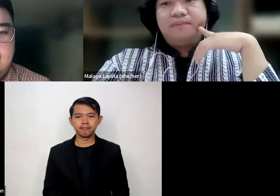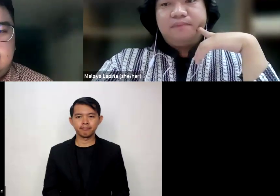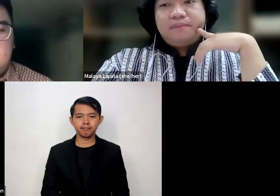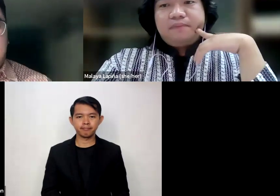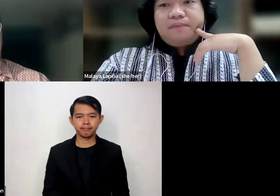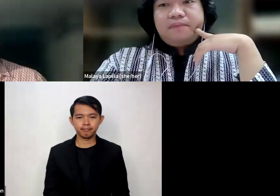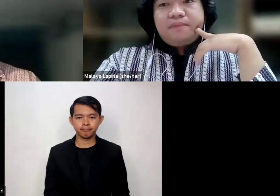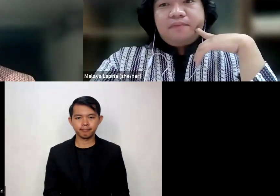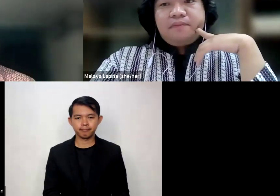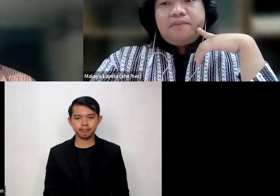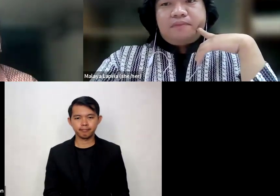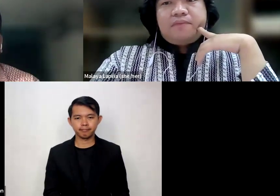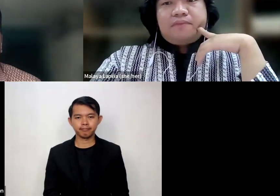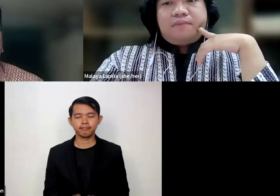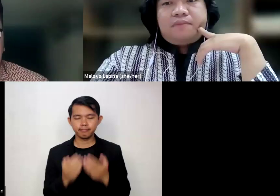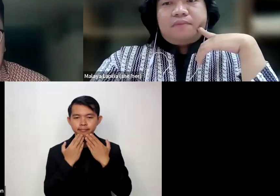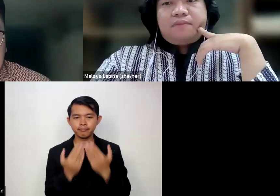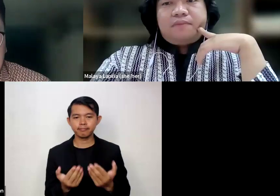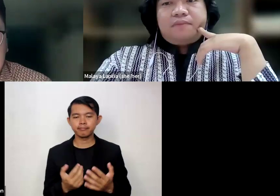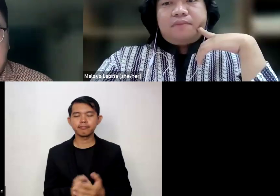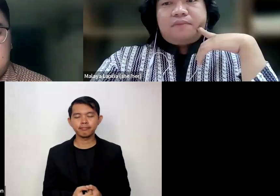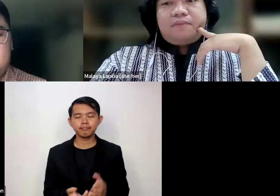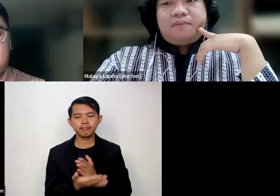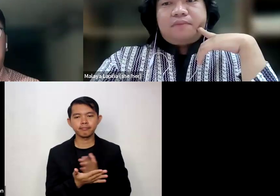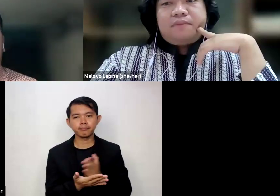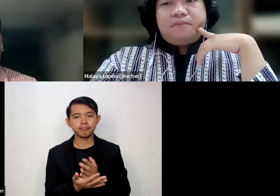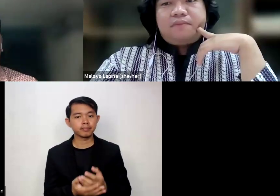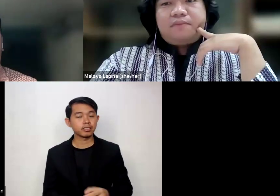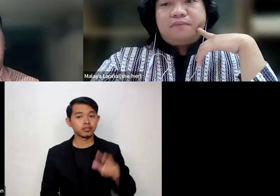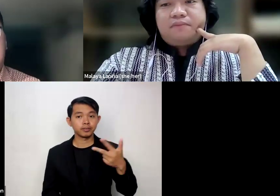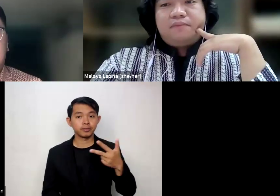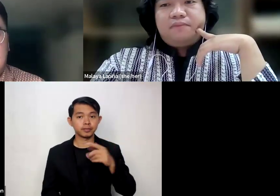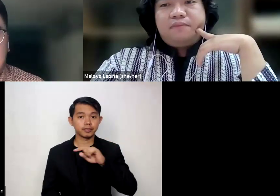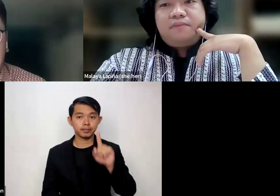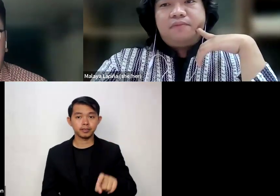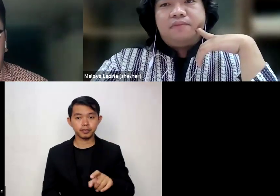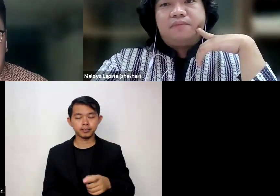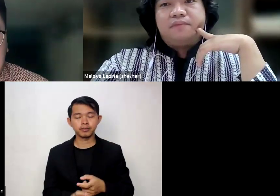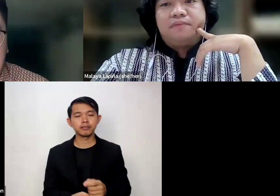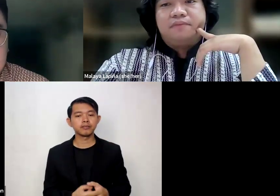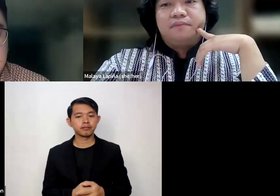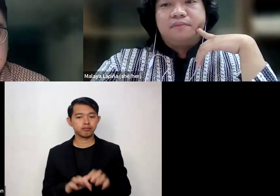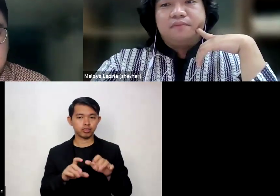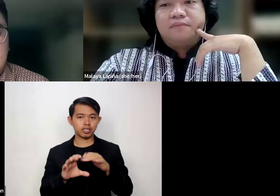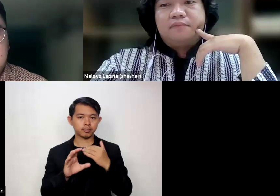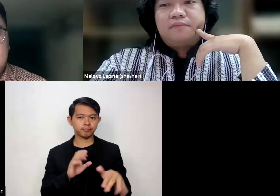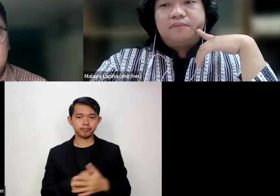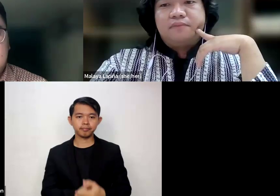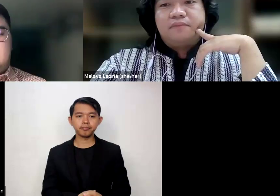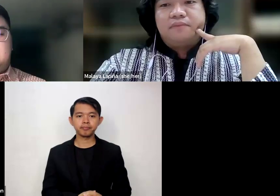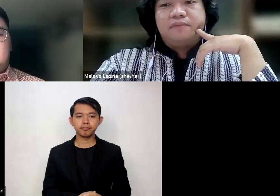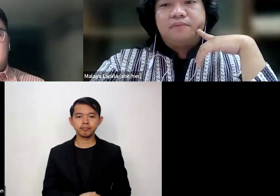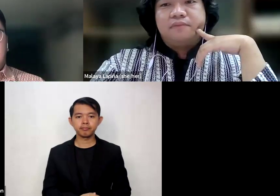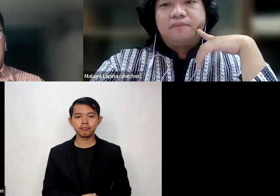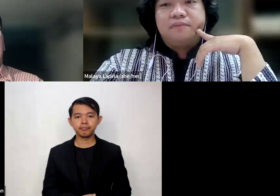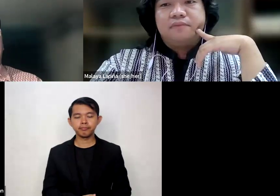Thank you. Thank you for sharing, Xavier and Malaya. So we have a third question from the chat. I'll share it as well.